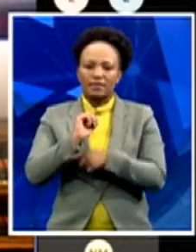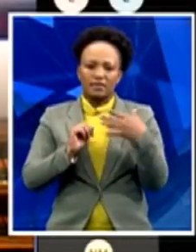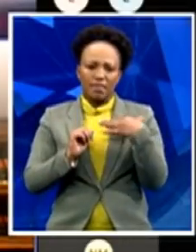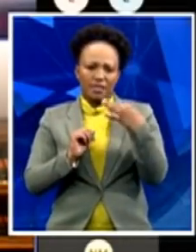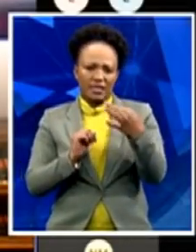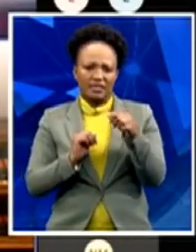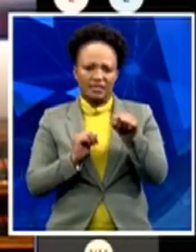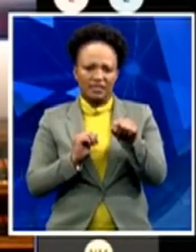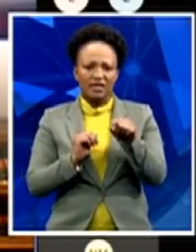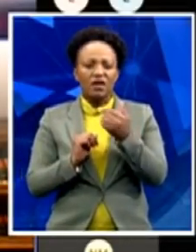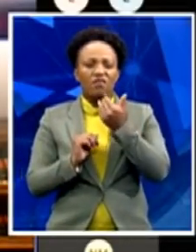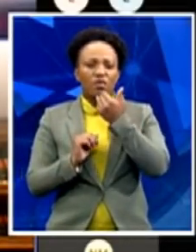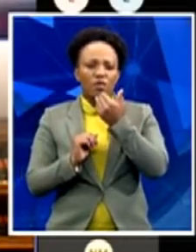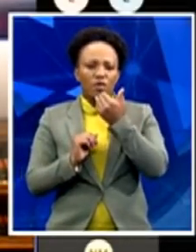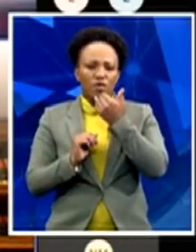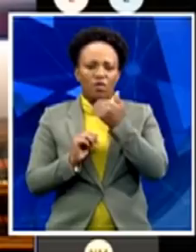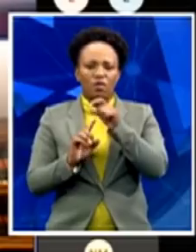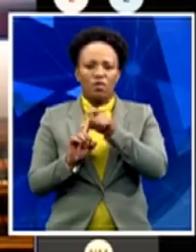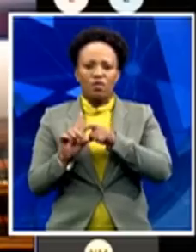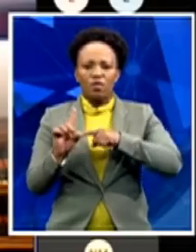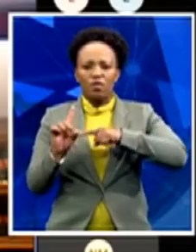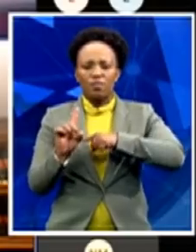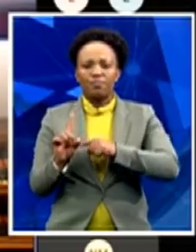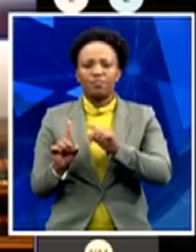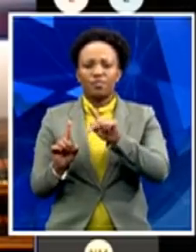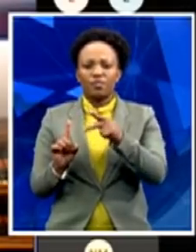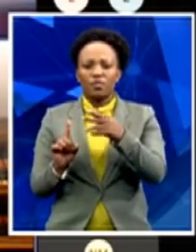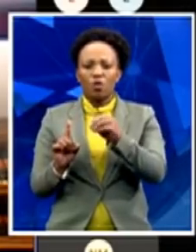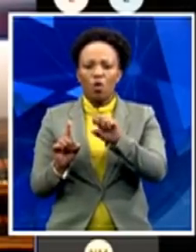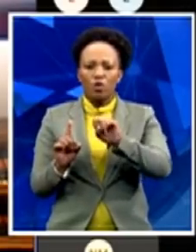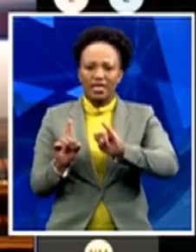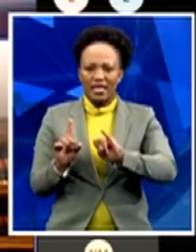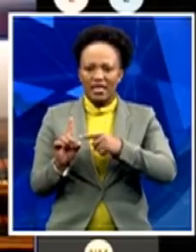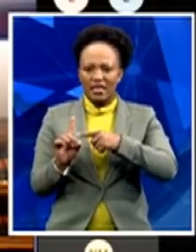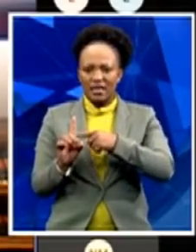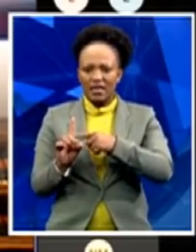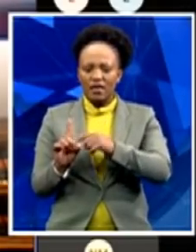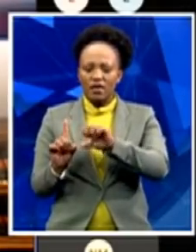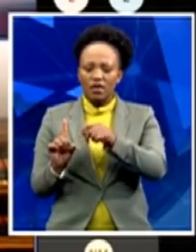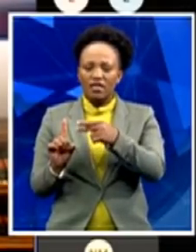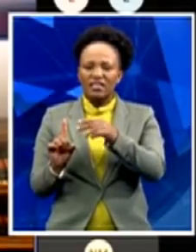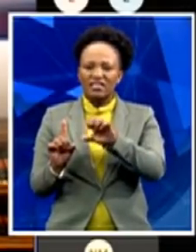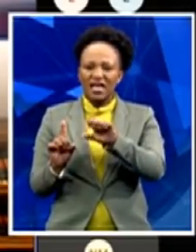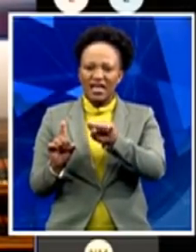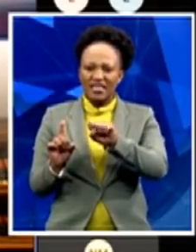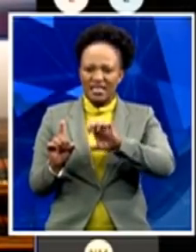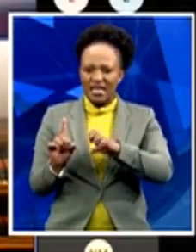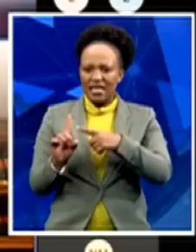Ntando Yenkosi Shezi. Mr. Shezi also describes himself as a member of the